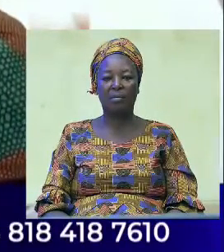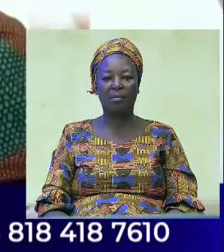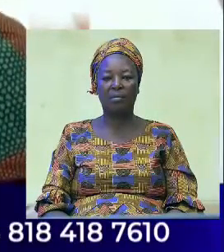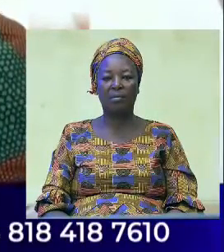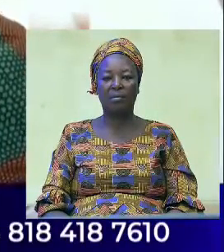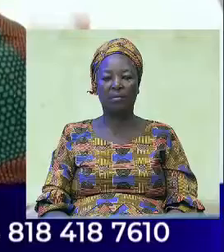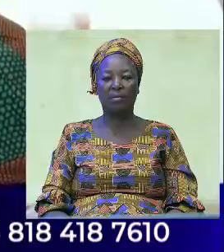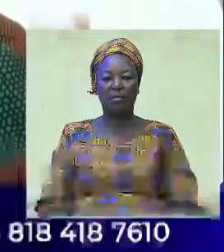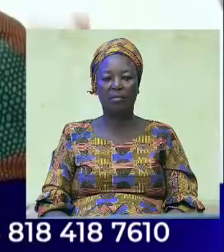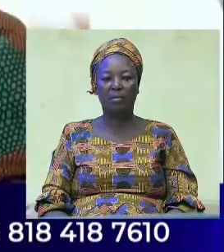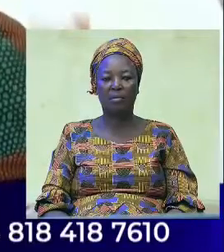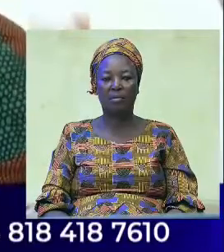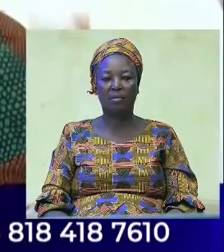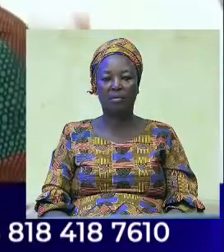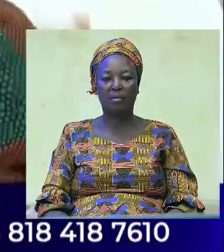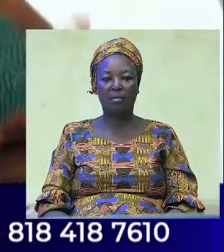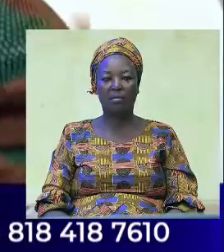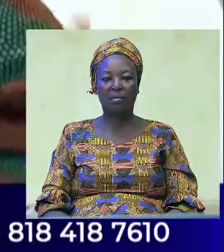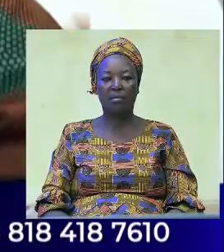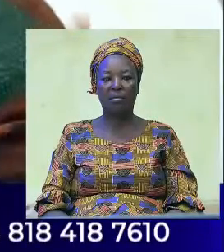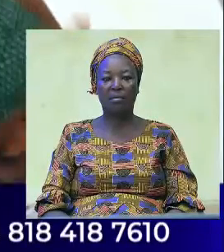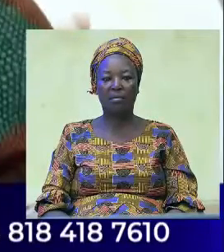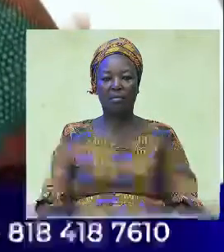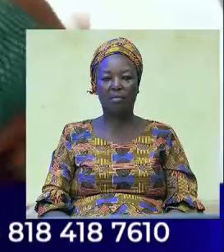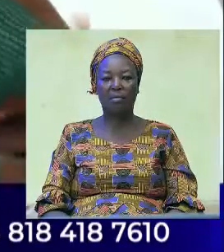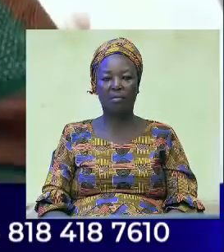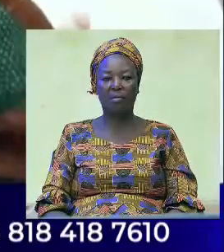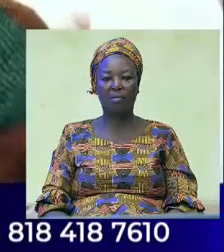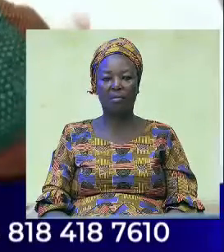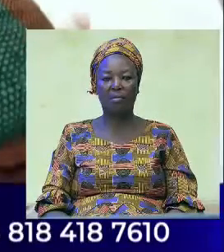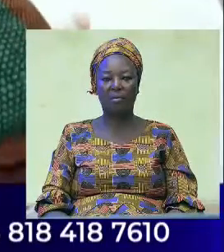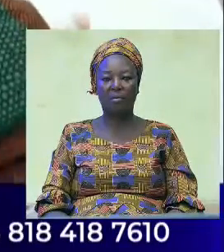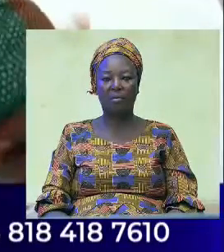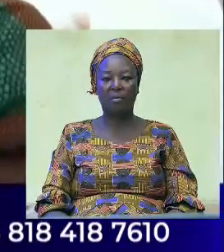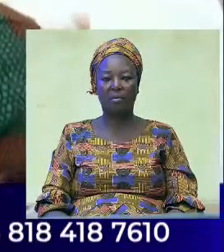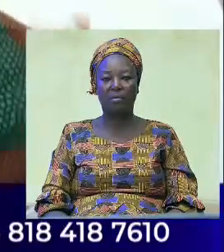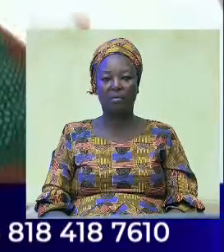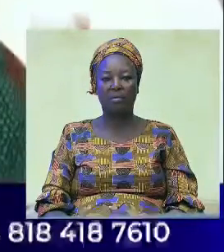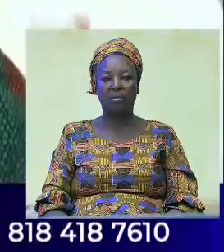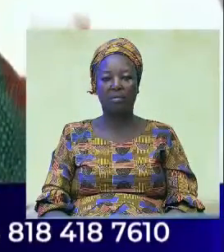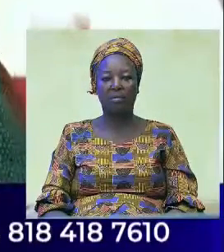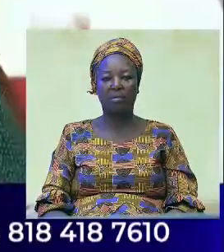Since Anna, I prepare yet to say the king. Anna Maga,